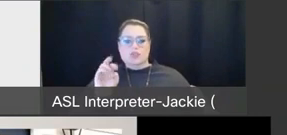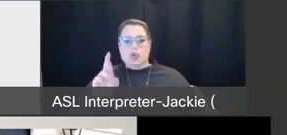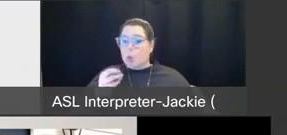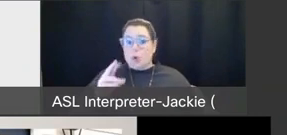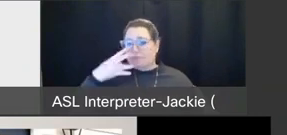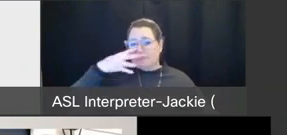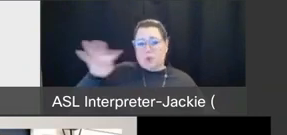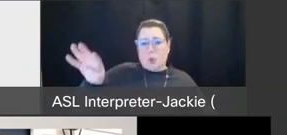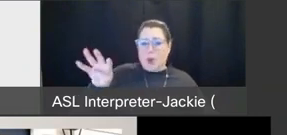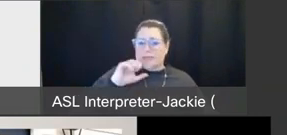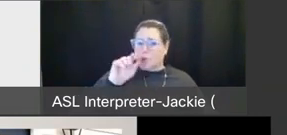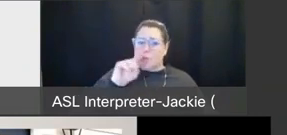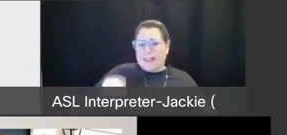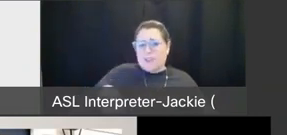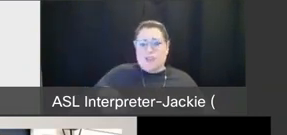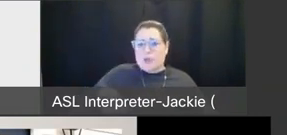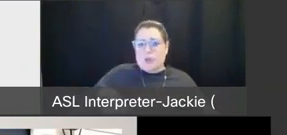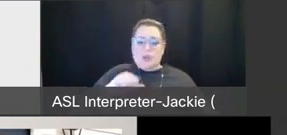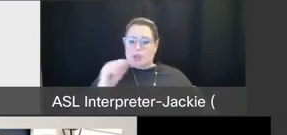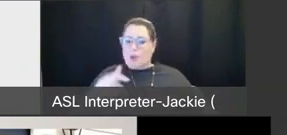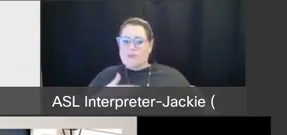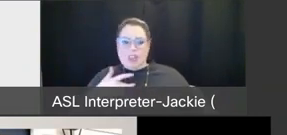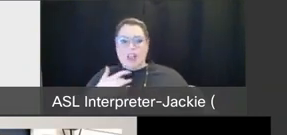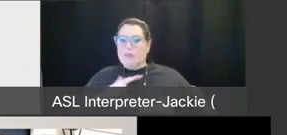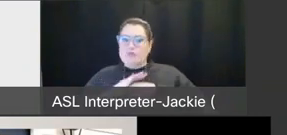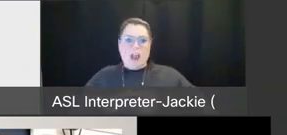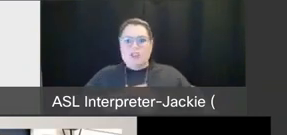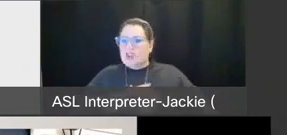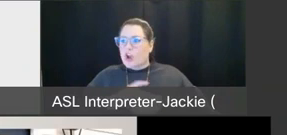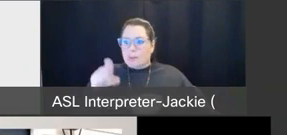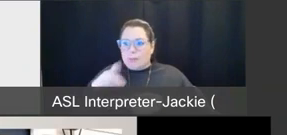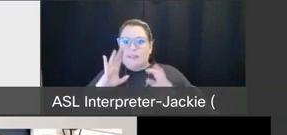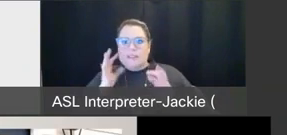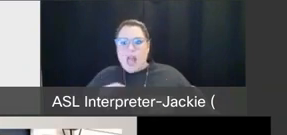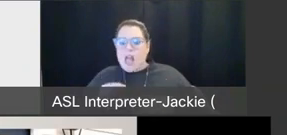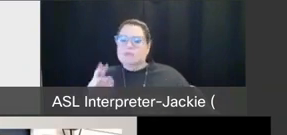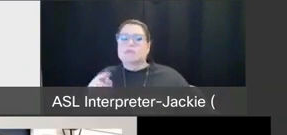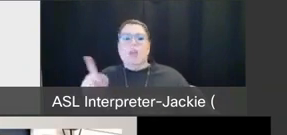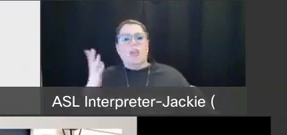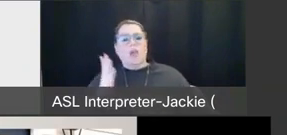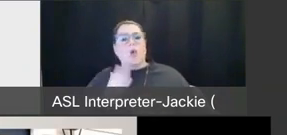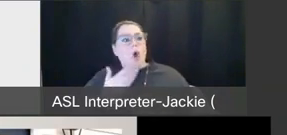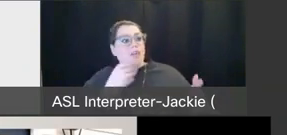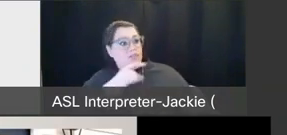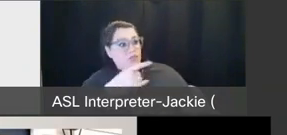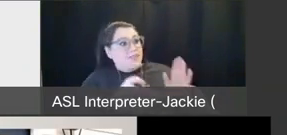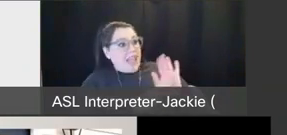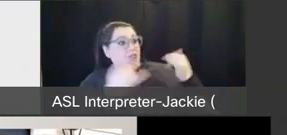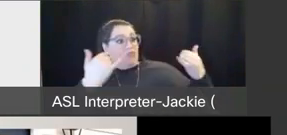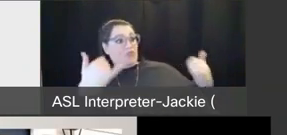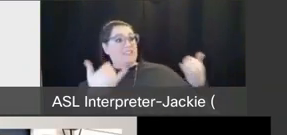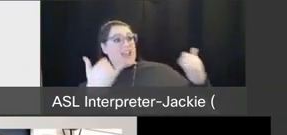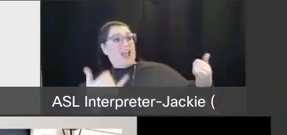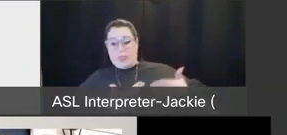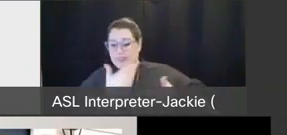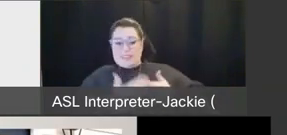to a solicitor, don't feel pressured into making a decision on the spot, right? They're going to offer you, if you sign today or, the next